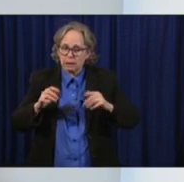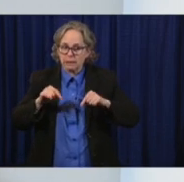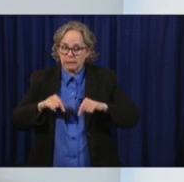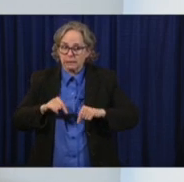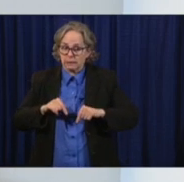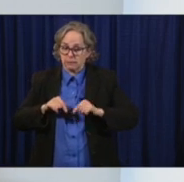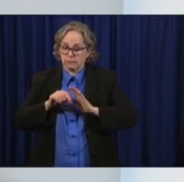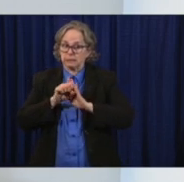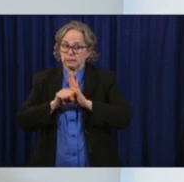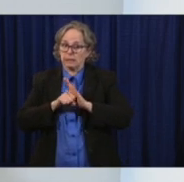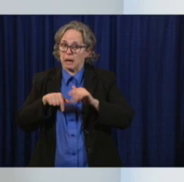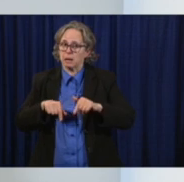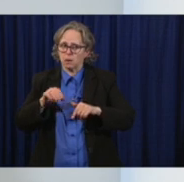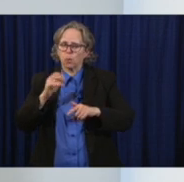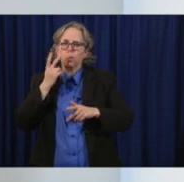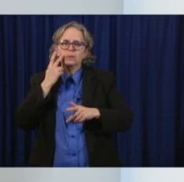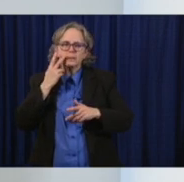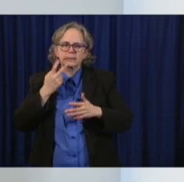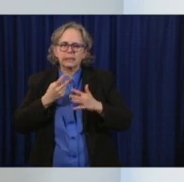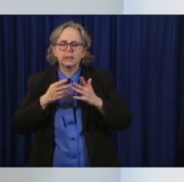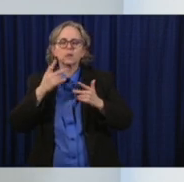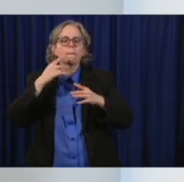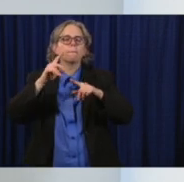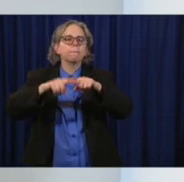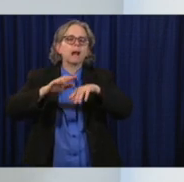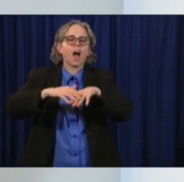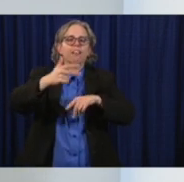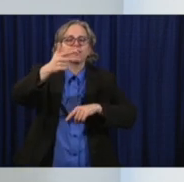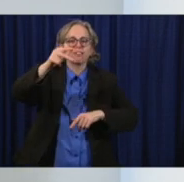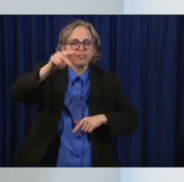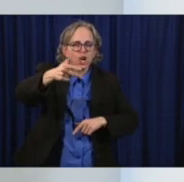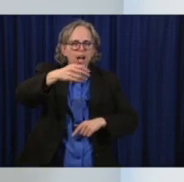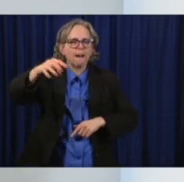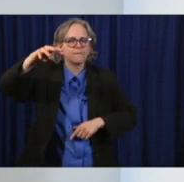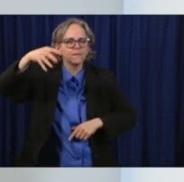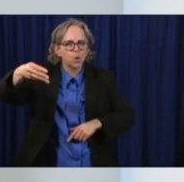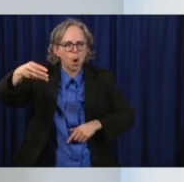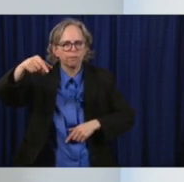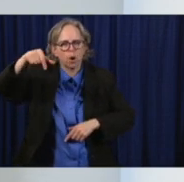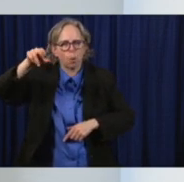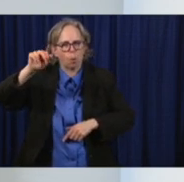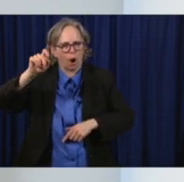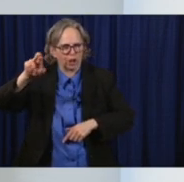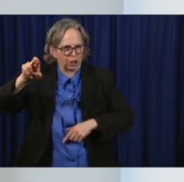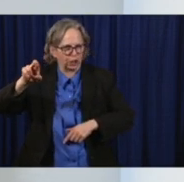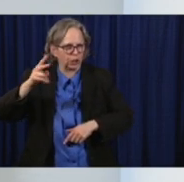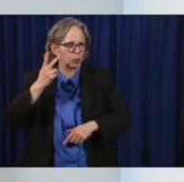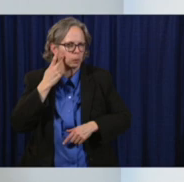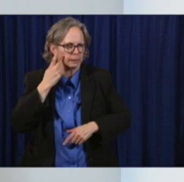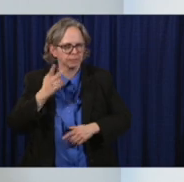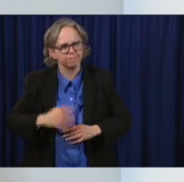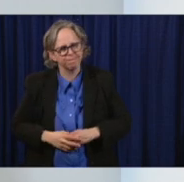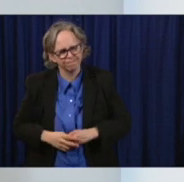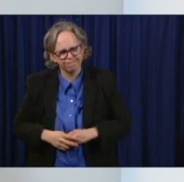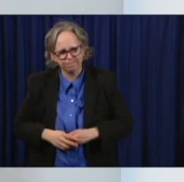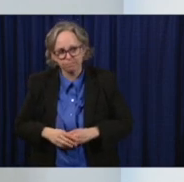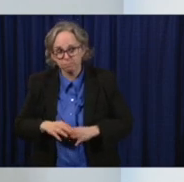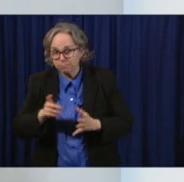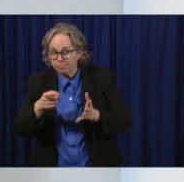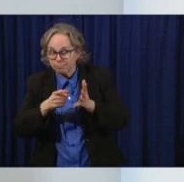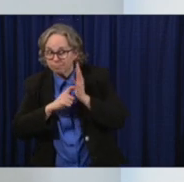So what we can't know yet is just how long the effects of